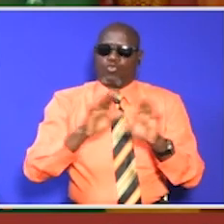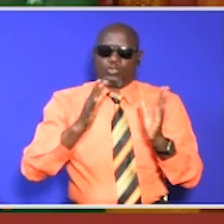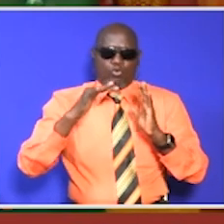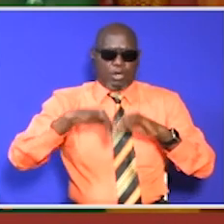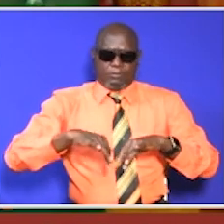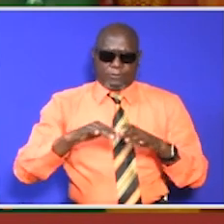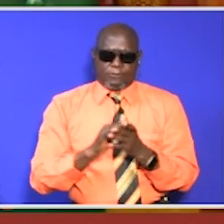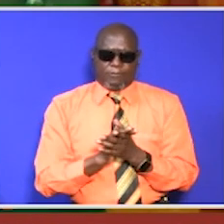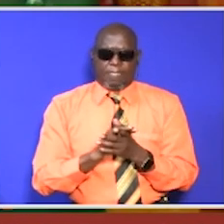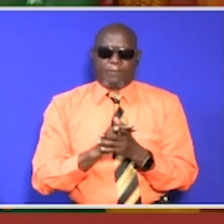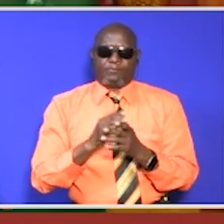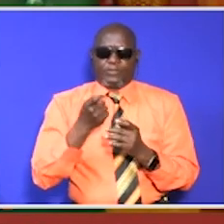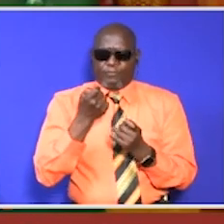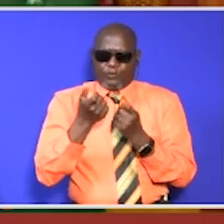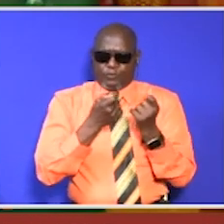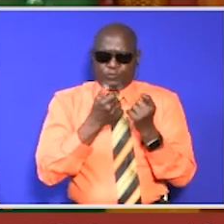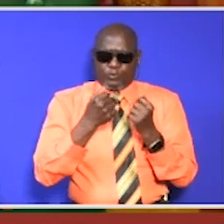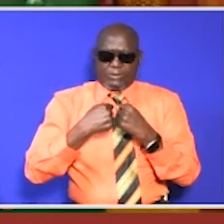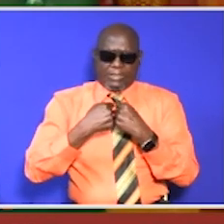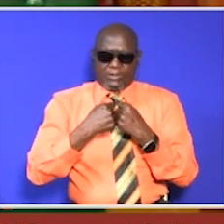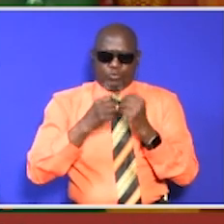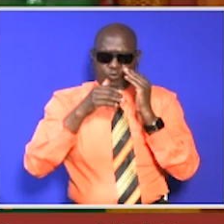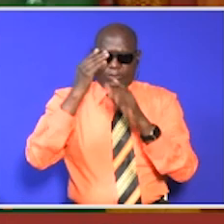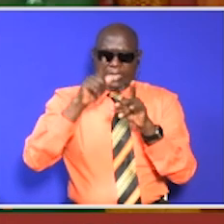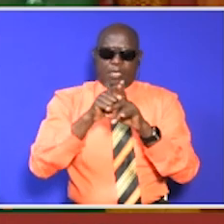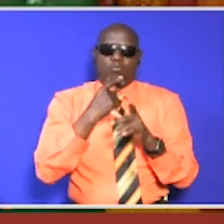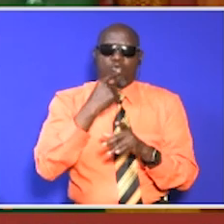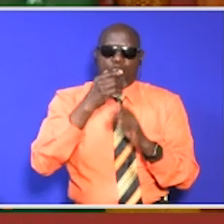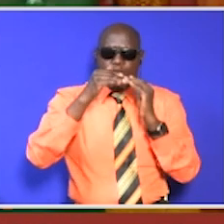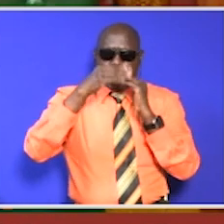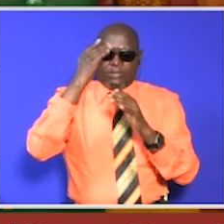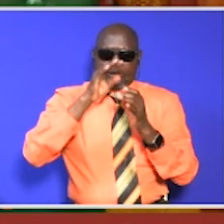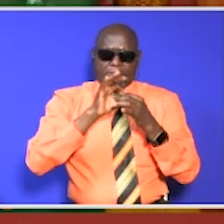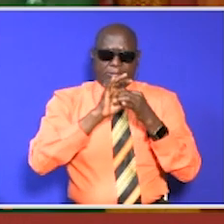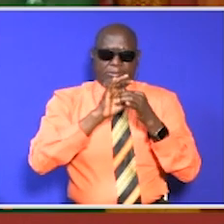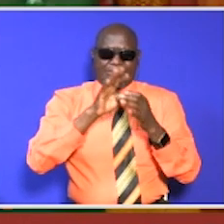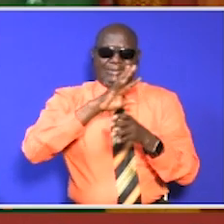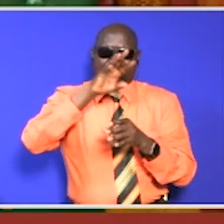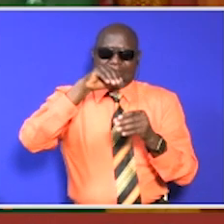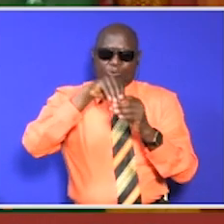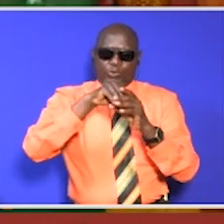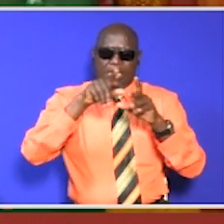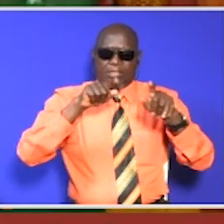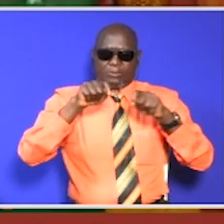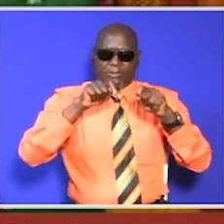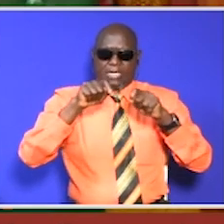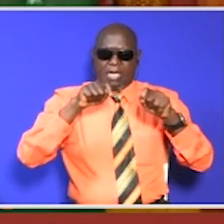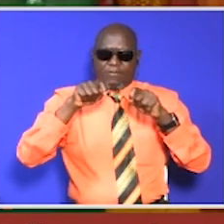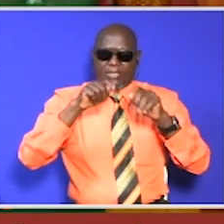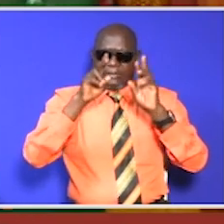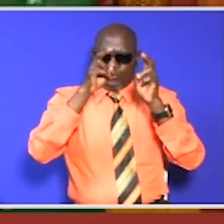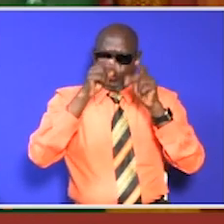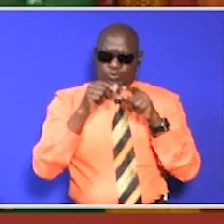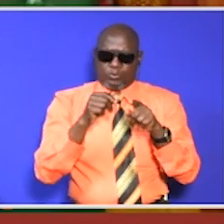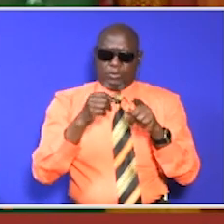remaining challenges for a few universities, like Moi University, are related to internal administrative and governance issues,